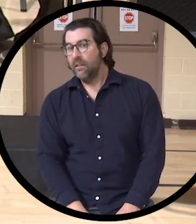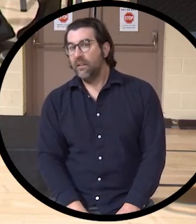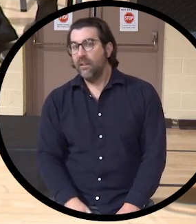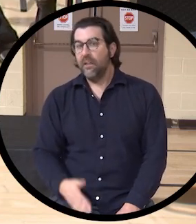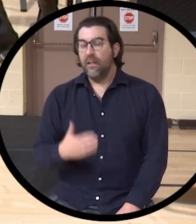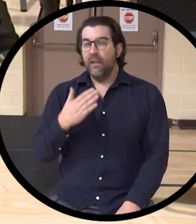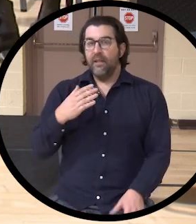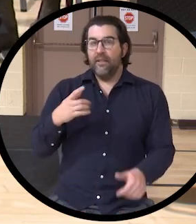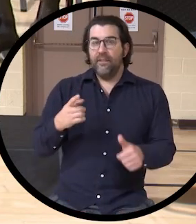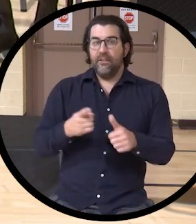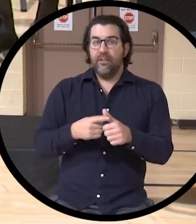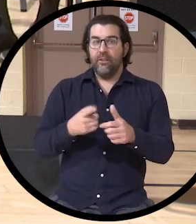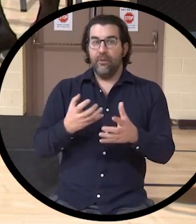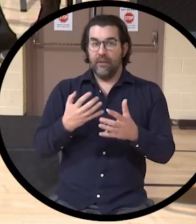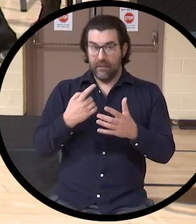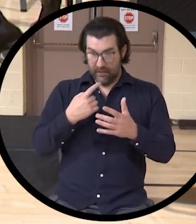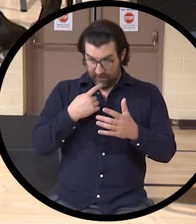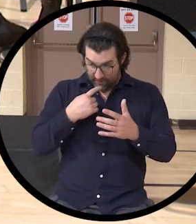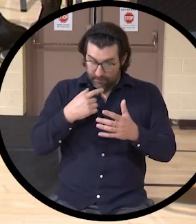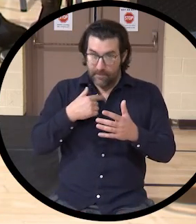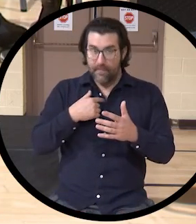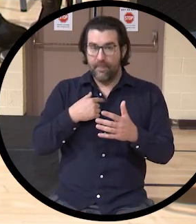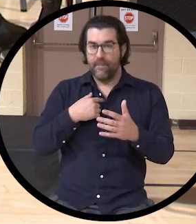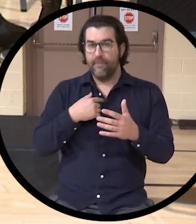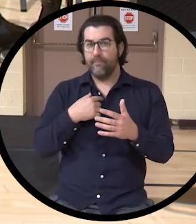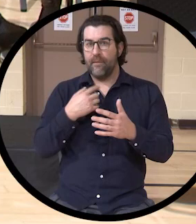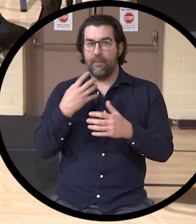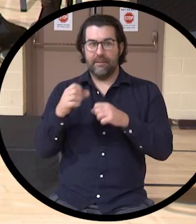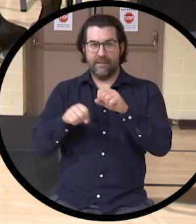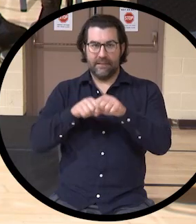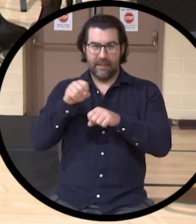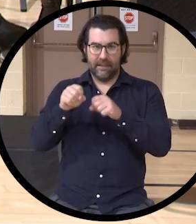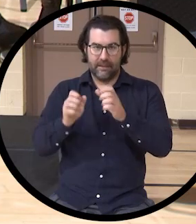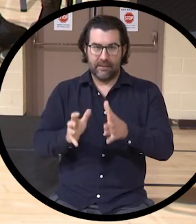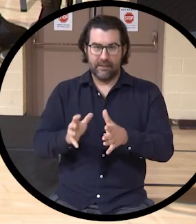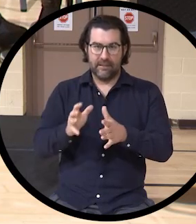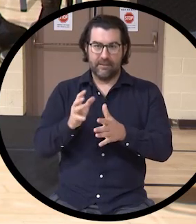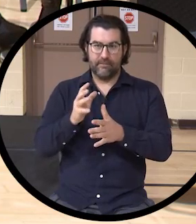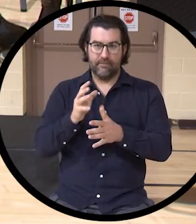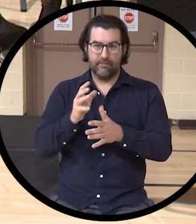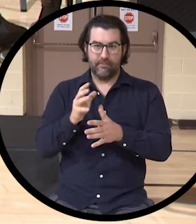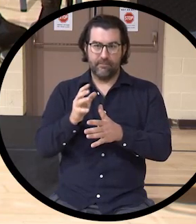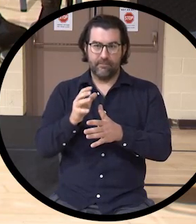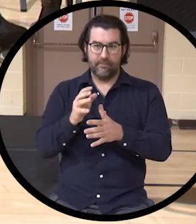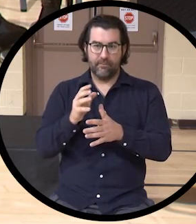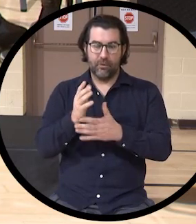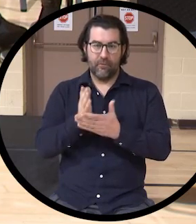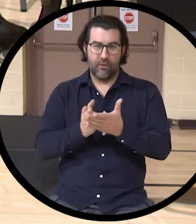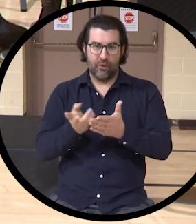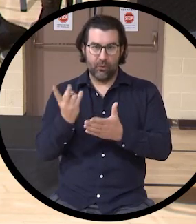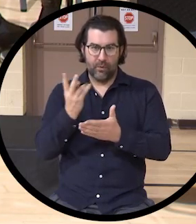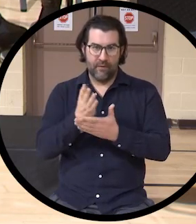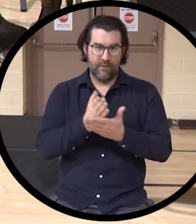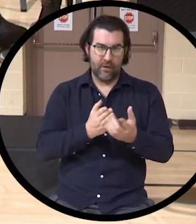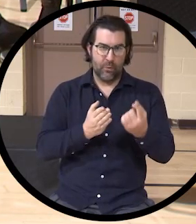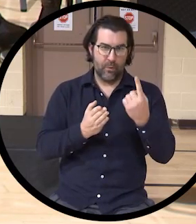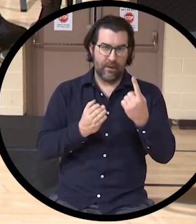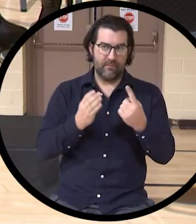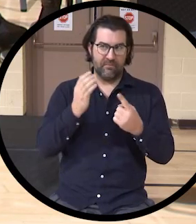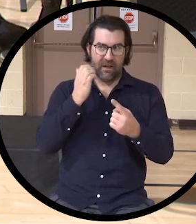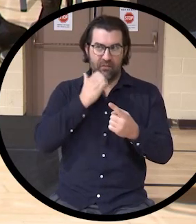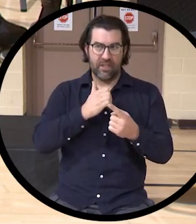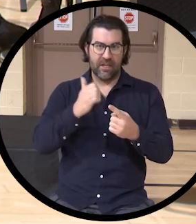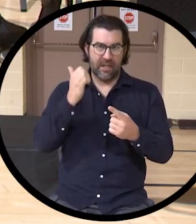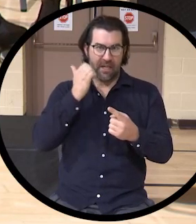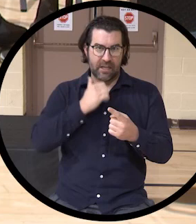First of all, I want to say I'm a four-season cyclist. I'm on both parts of phase 2 and phase 1 twice a day, every